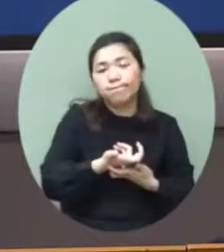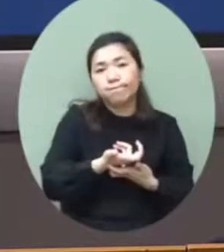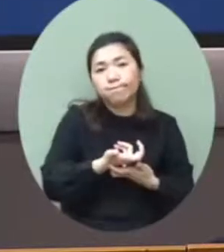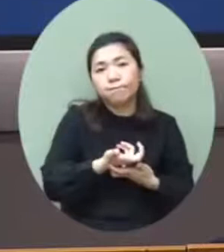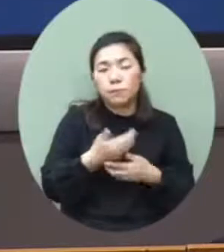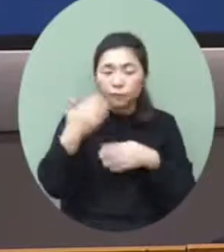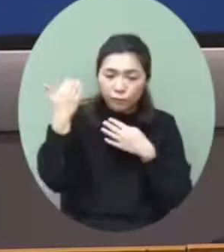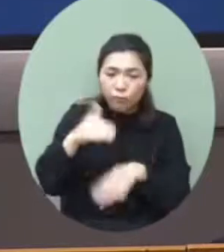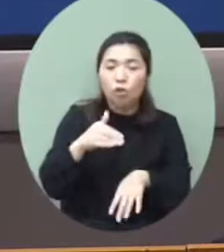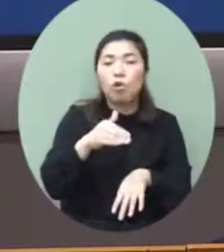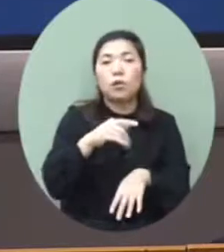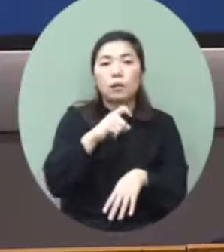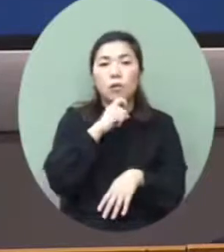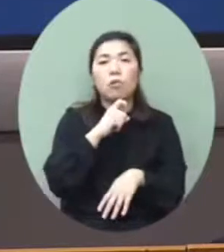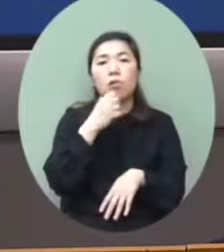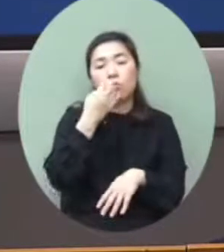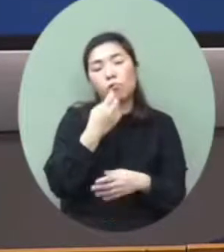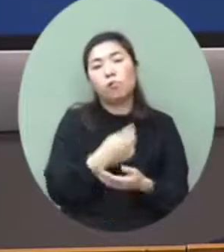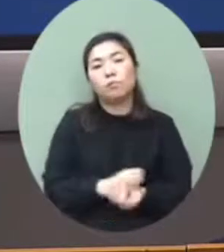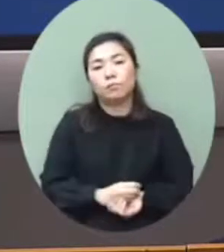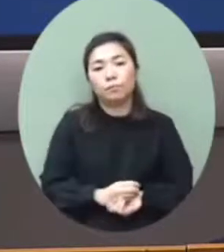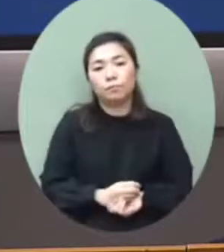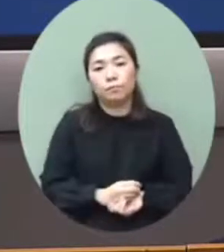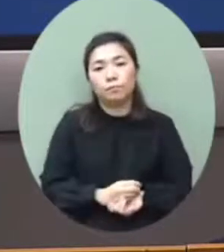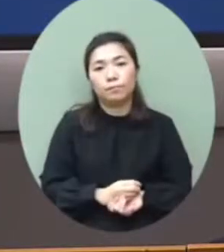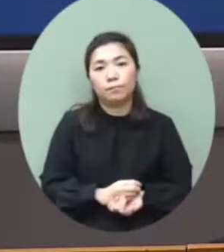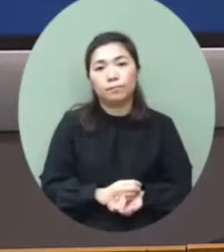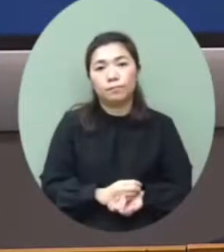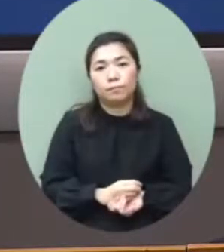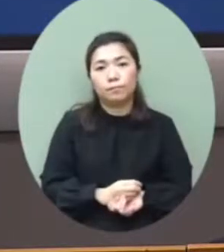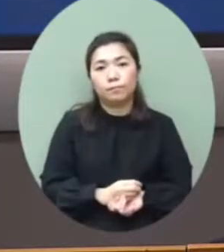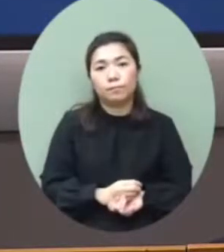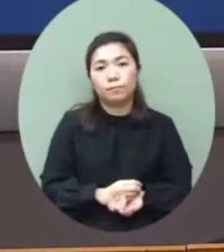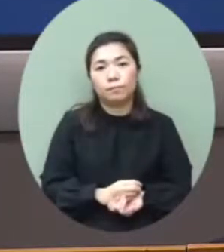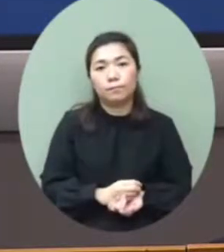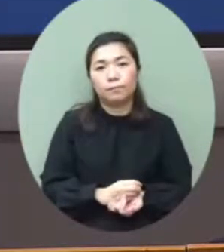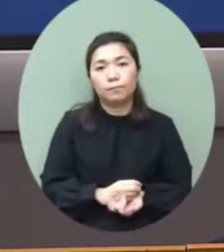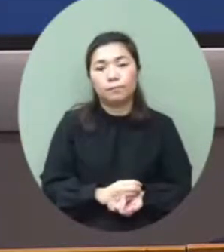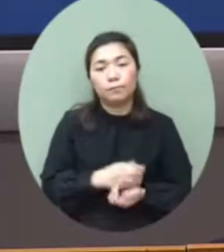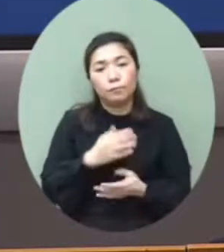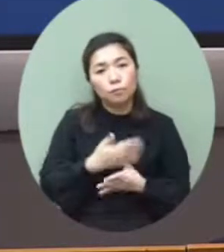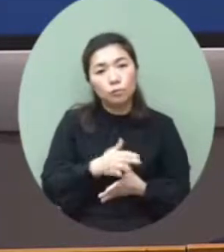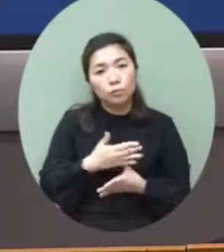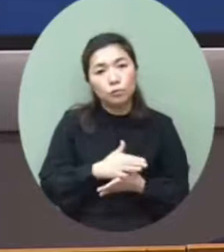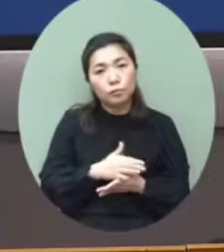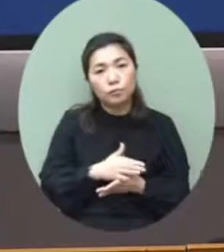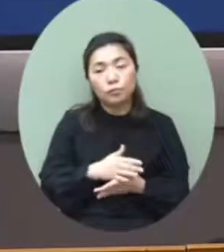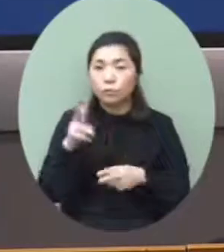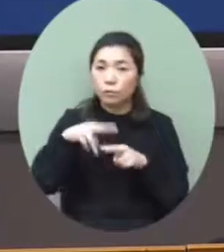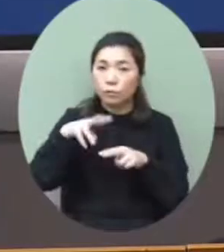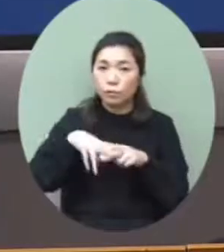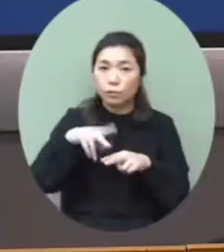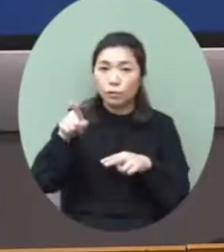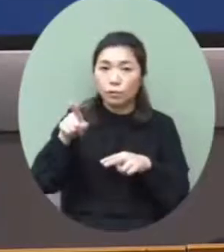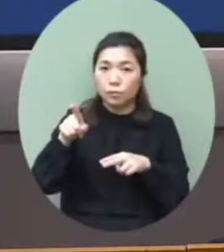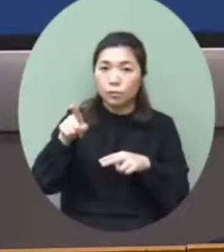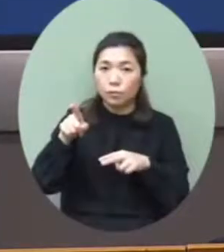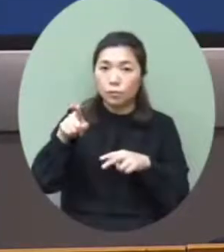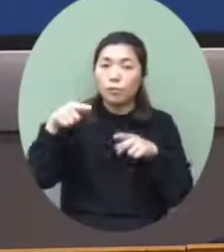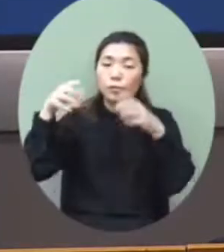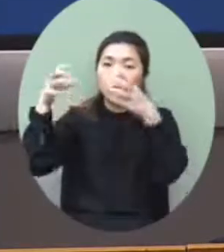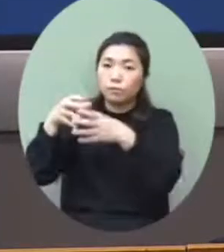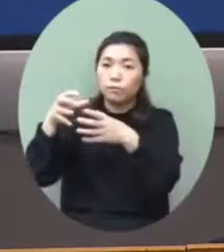strong support from my mainland counterparts, despite the difficulties or the